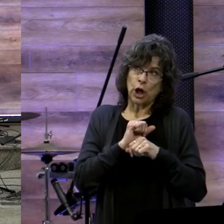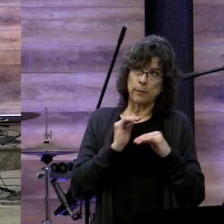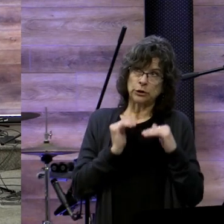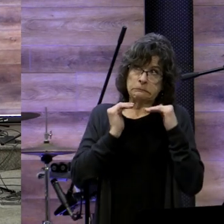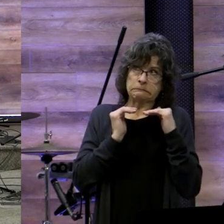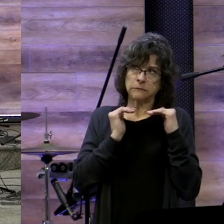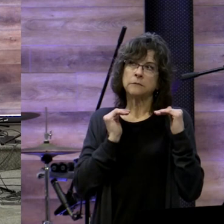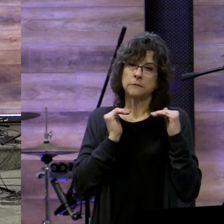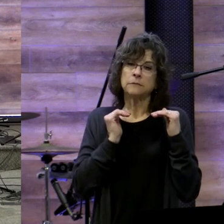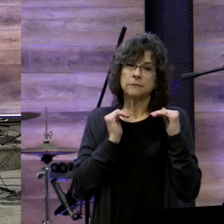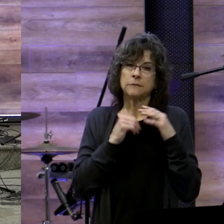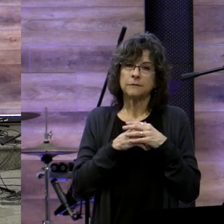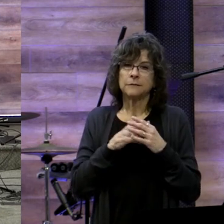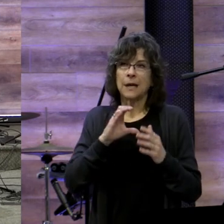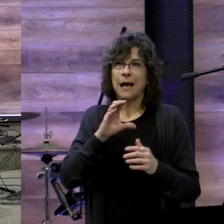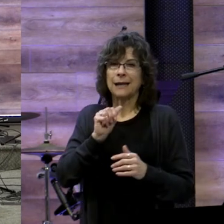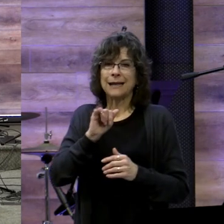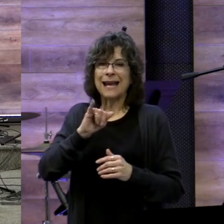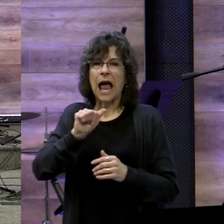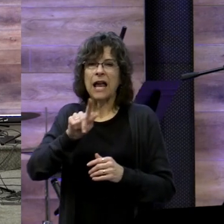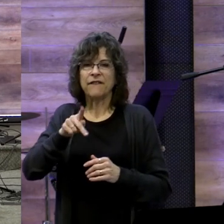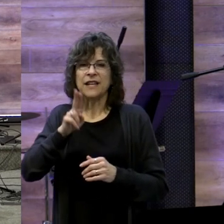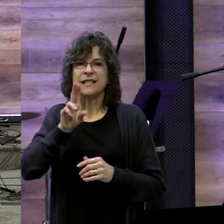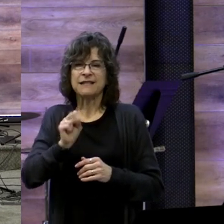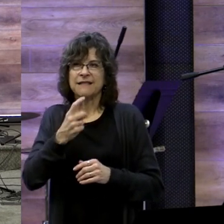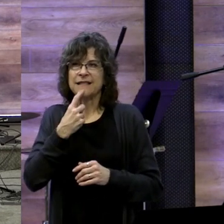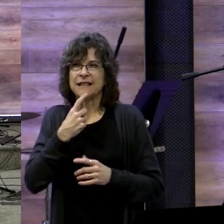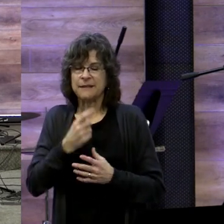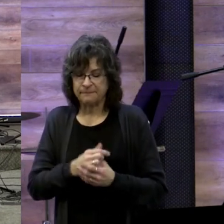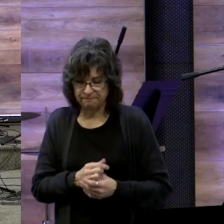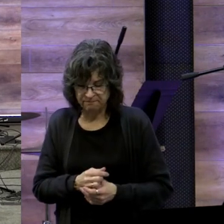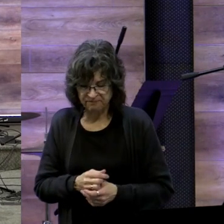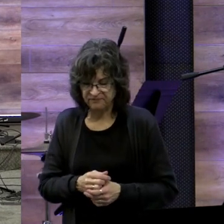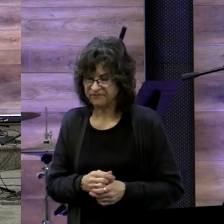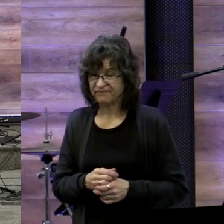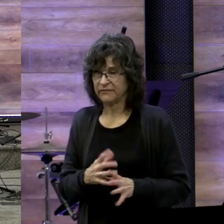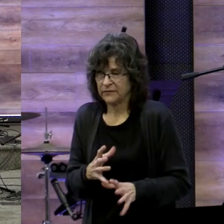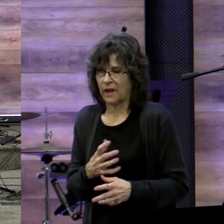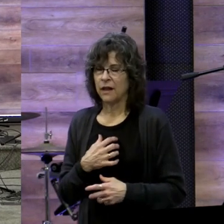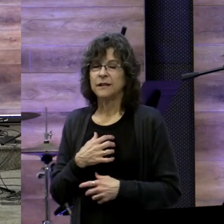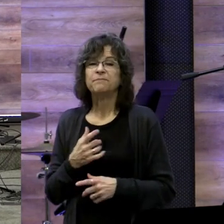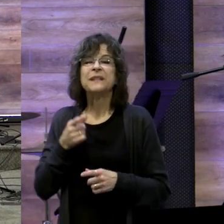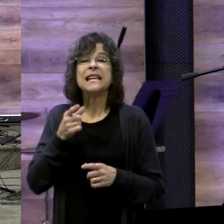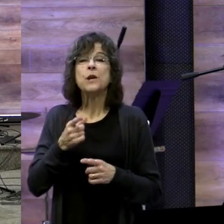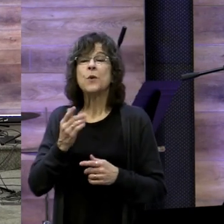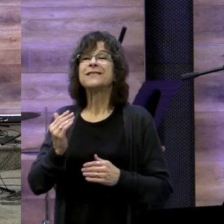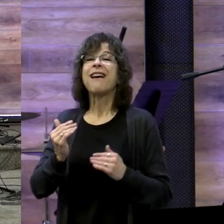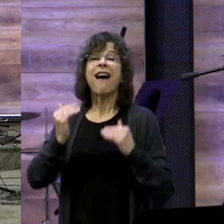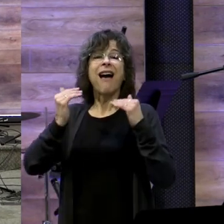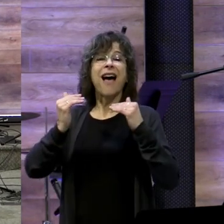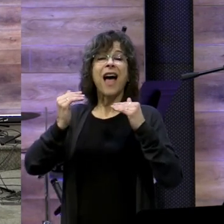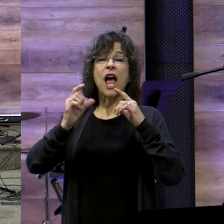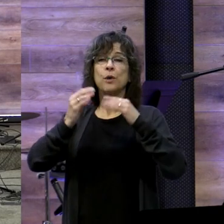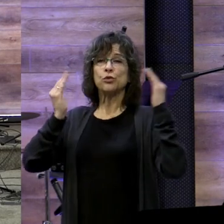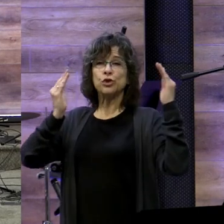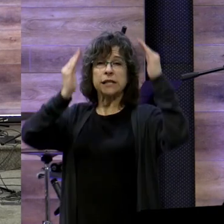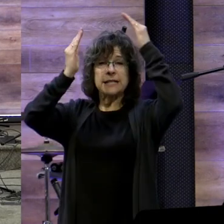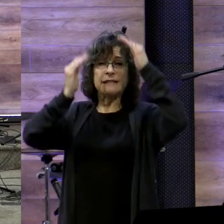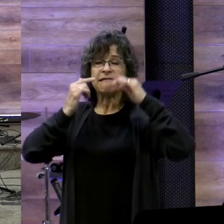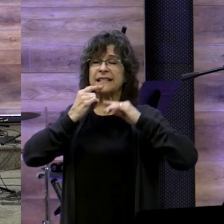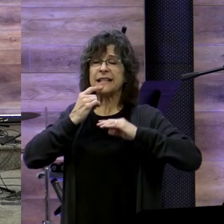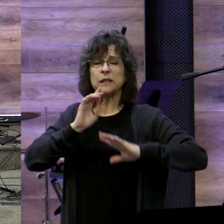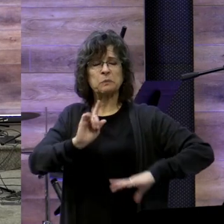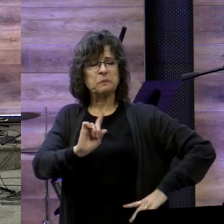Listen to Caiaphas, how gross this gets. But one of them, Caiaphas, who was high priest that year, said to them, "You know nothing at